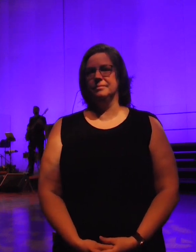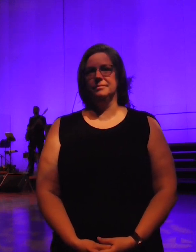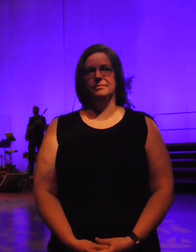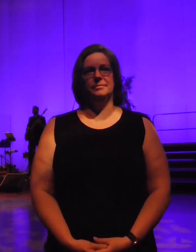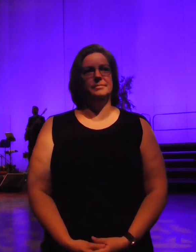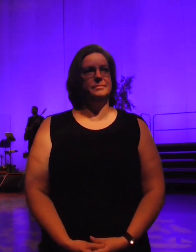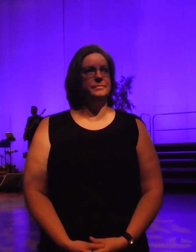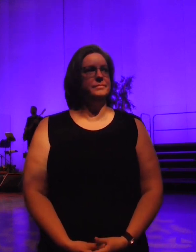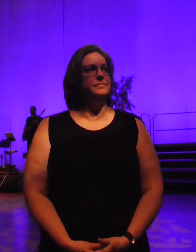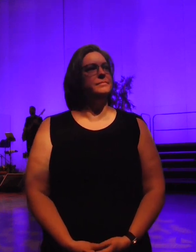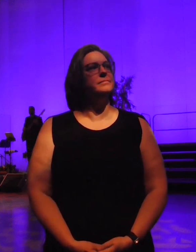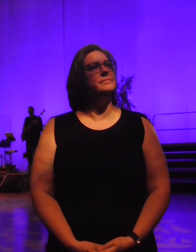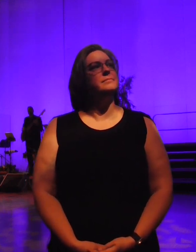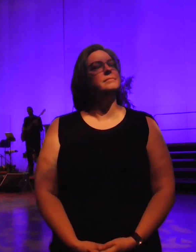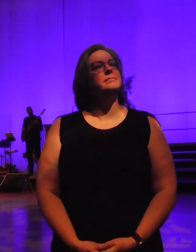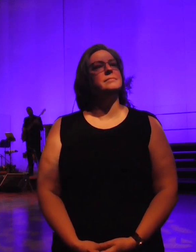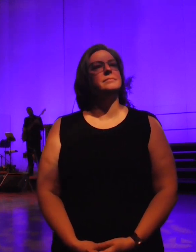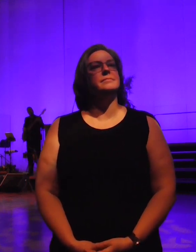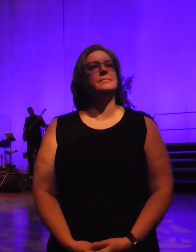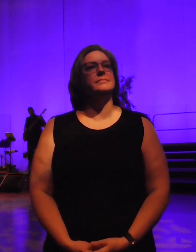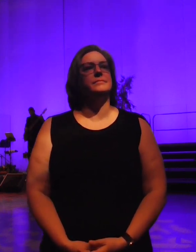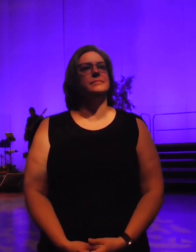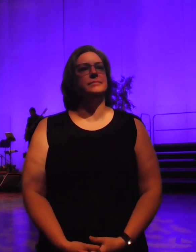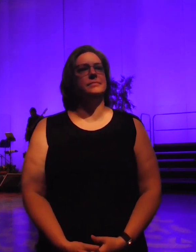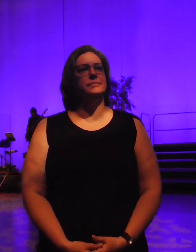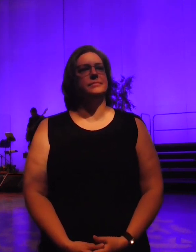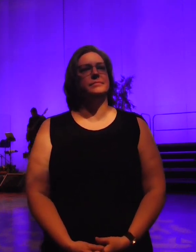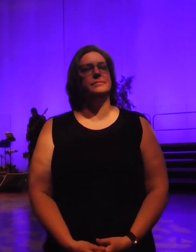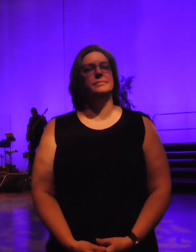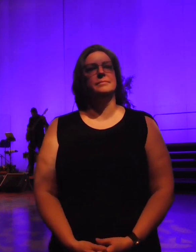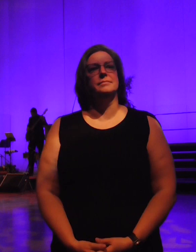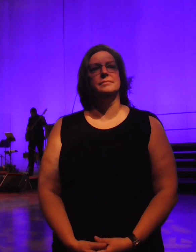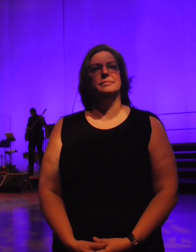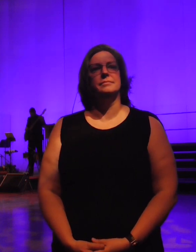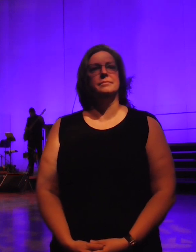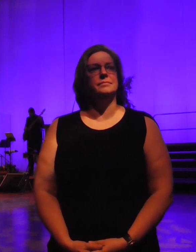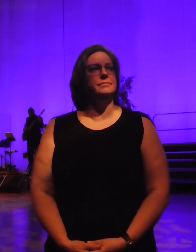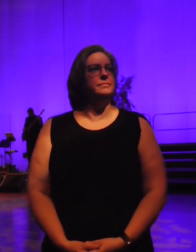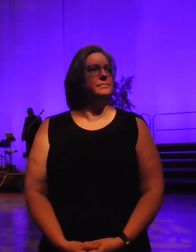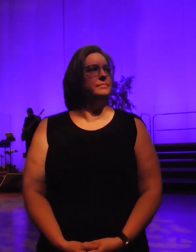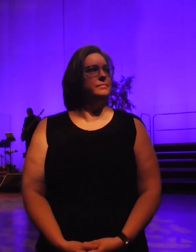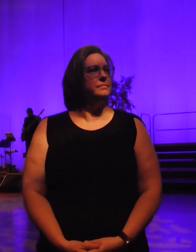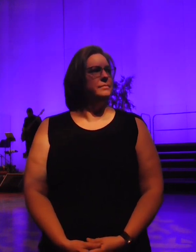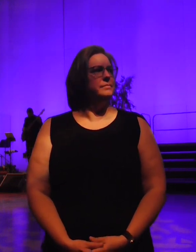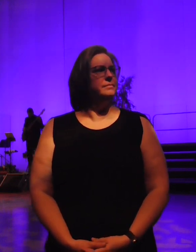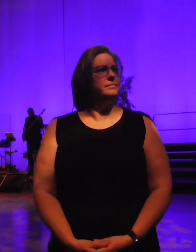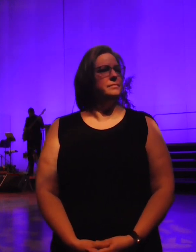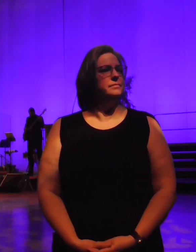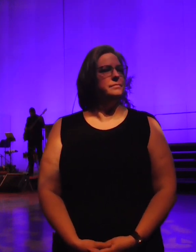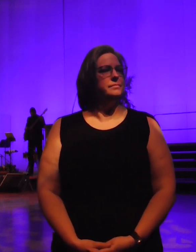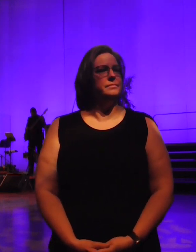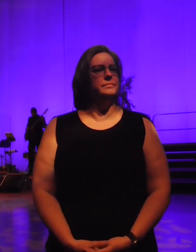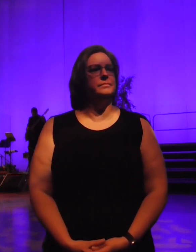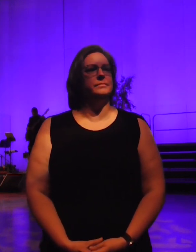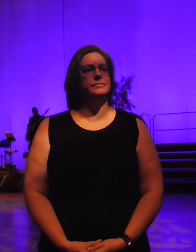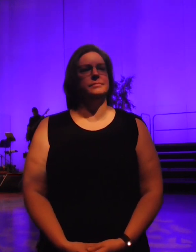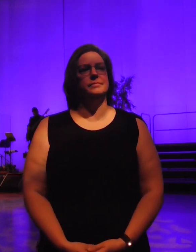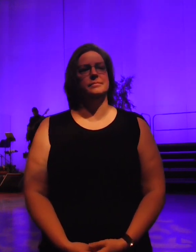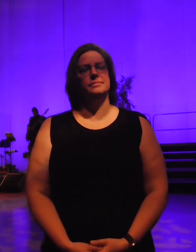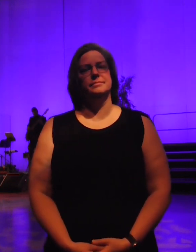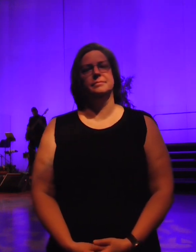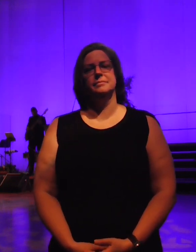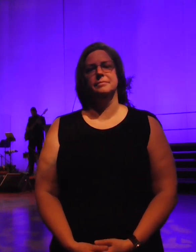I can hear the brush of angel wings. I see glory on each